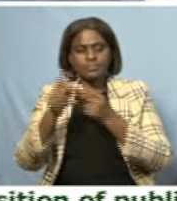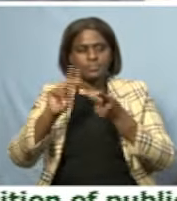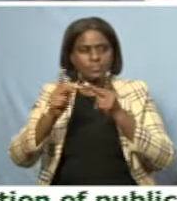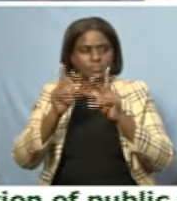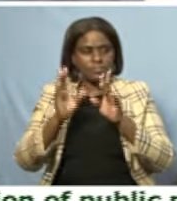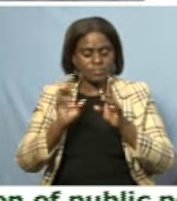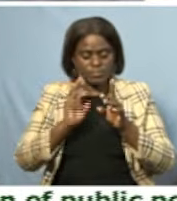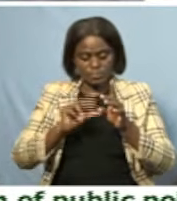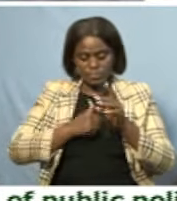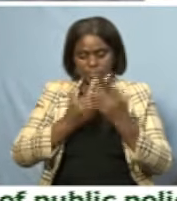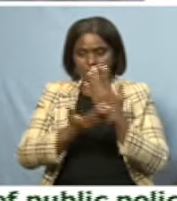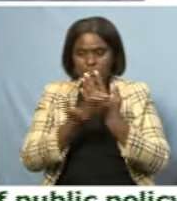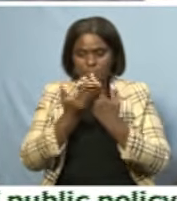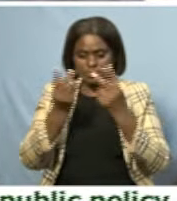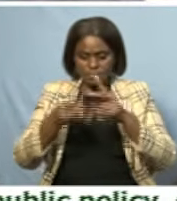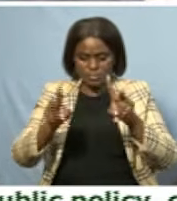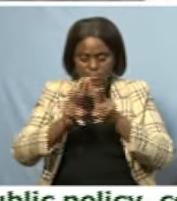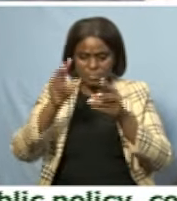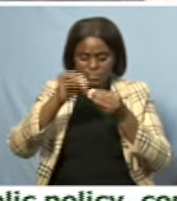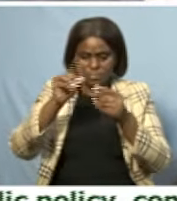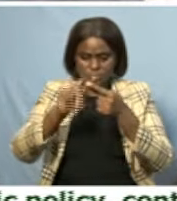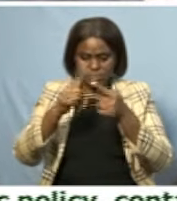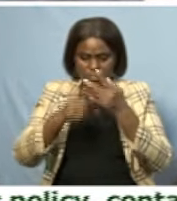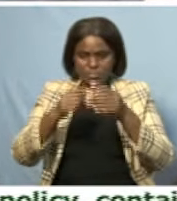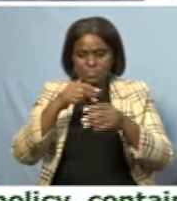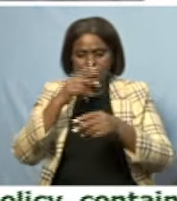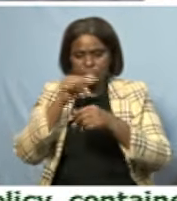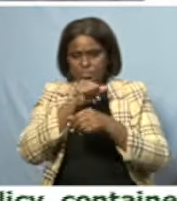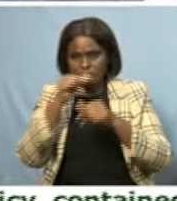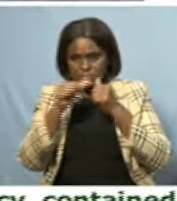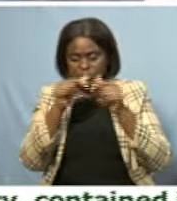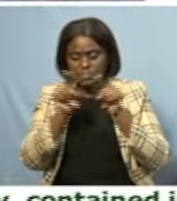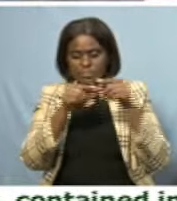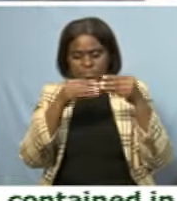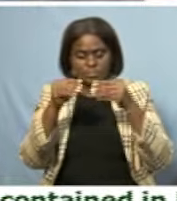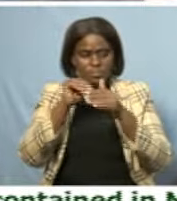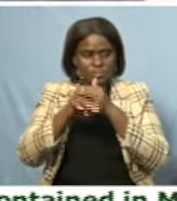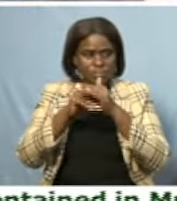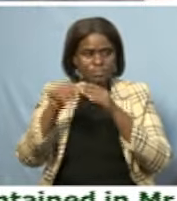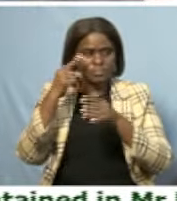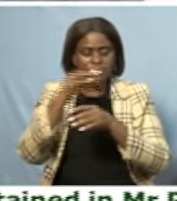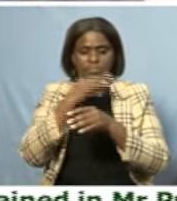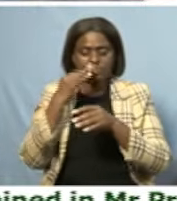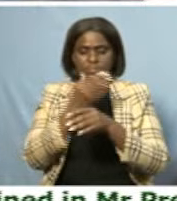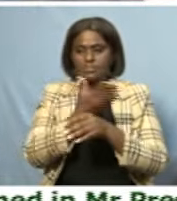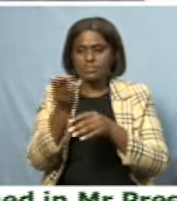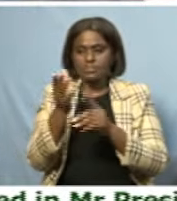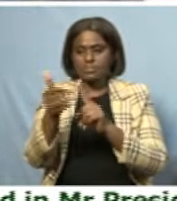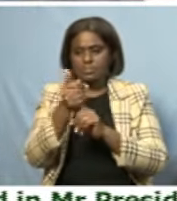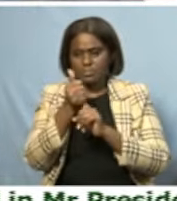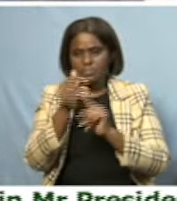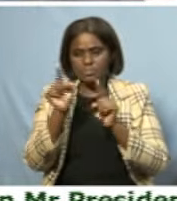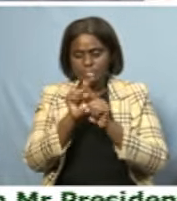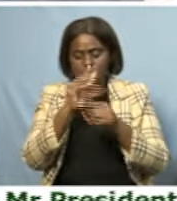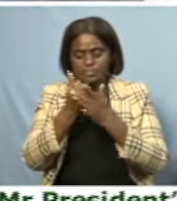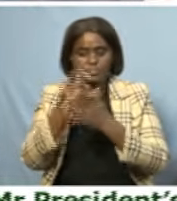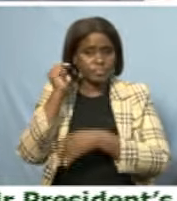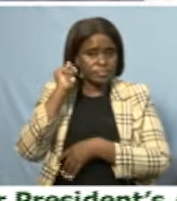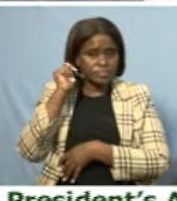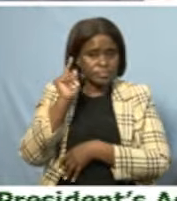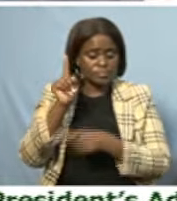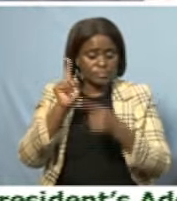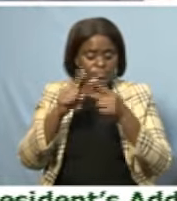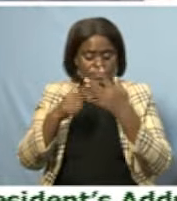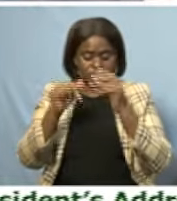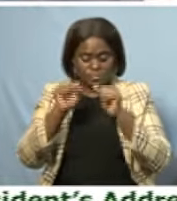partners, we are enhancing value addition, agro-processing, and market access for our farmers. Yeah. These achievements are a testament to